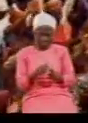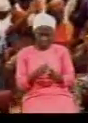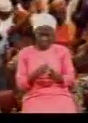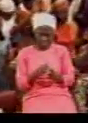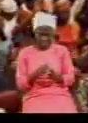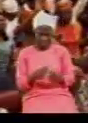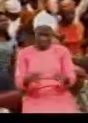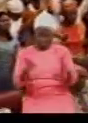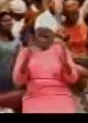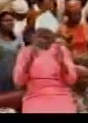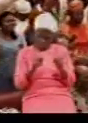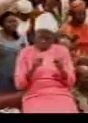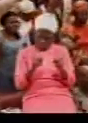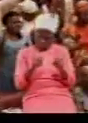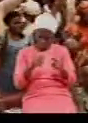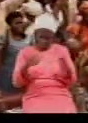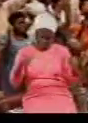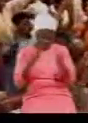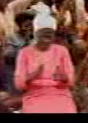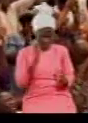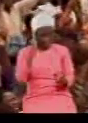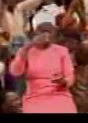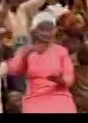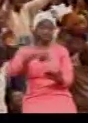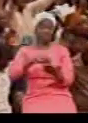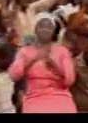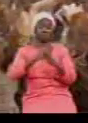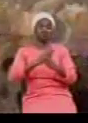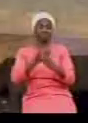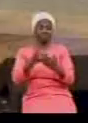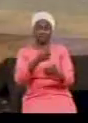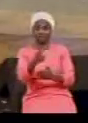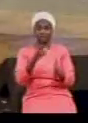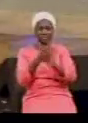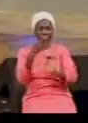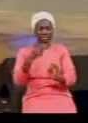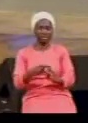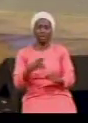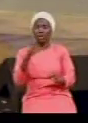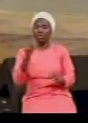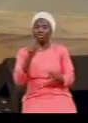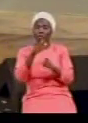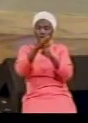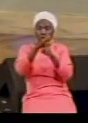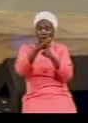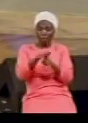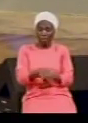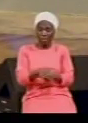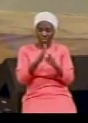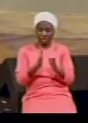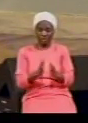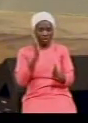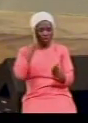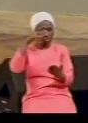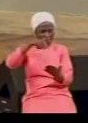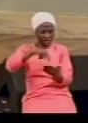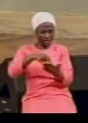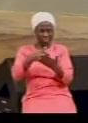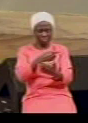No enemy will stand before you. No oppressor will stand before you.